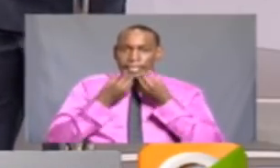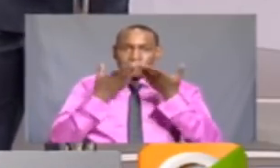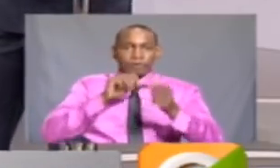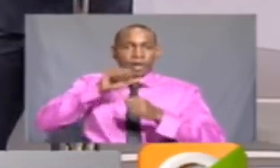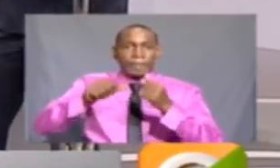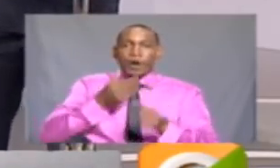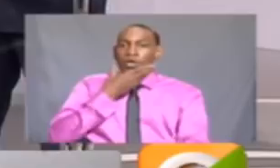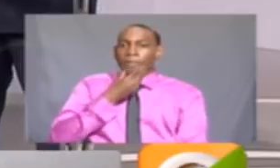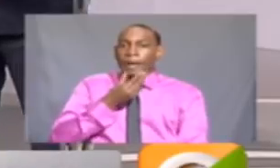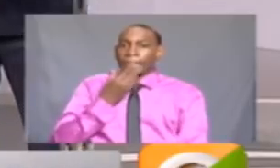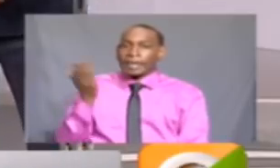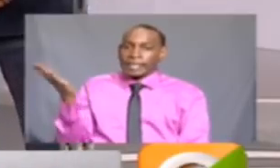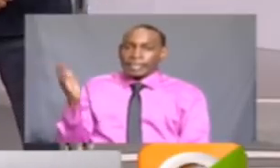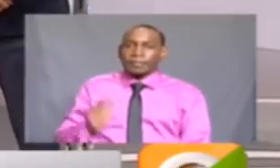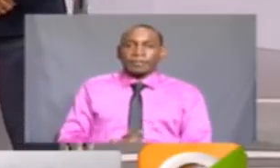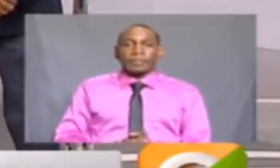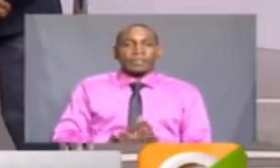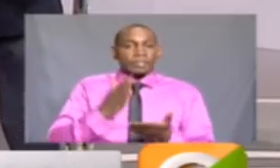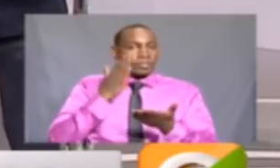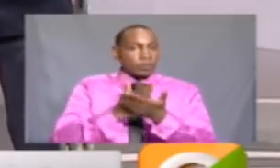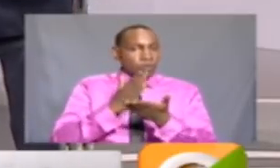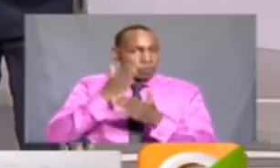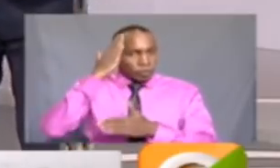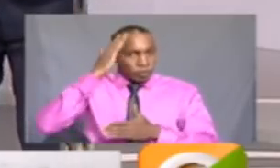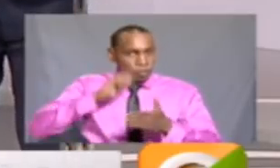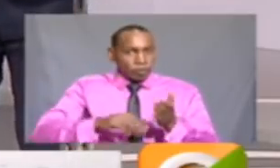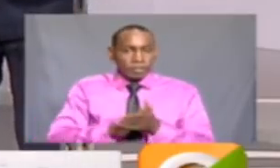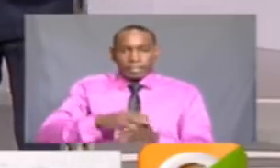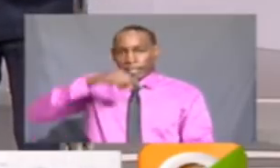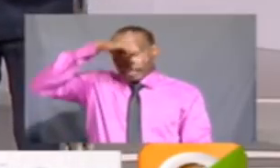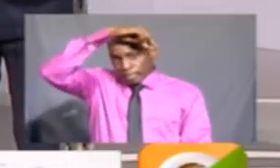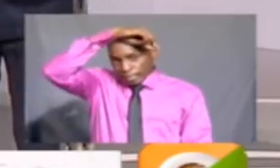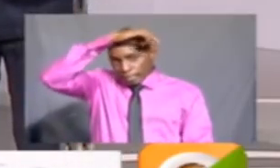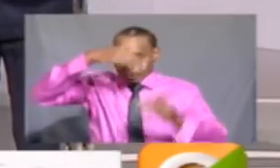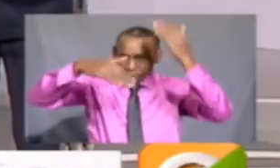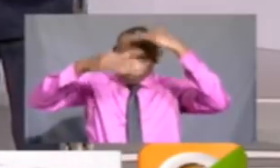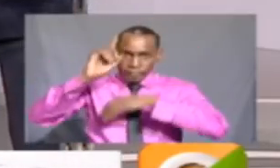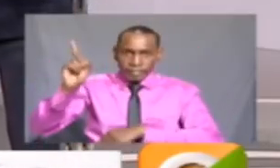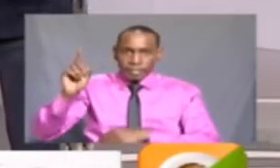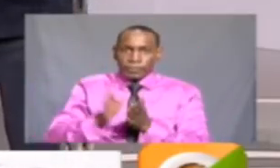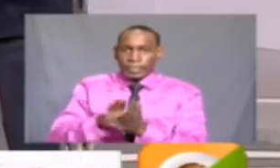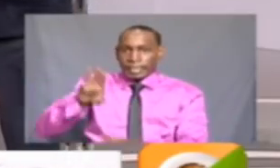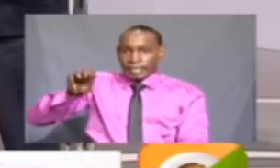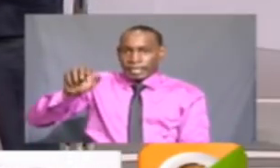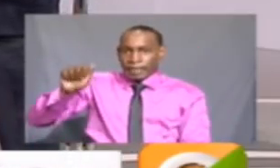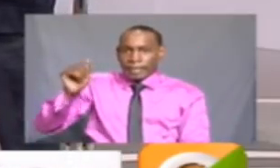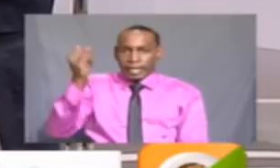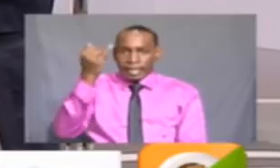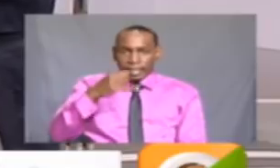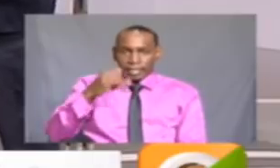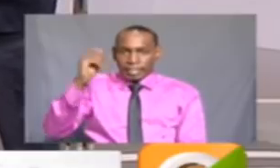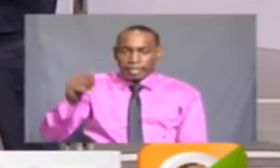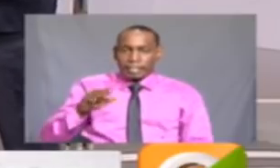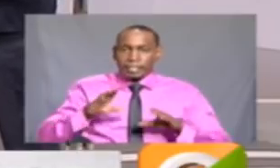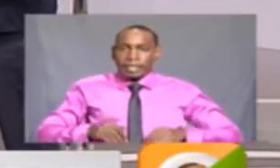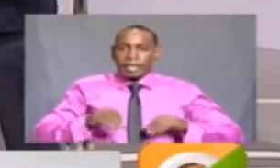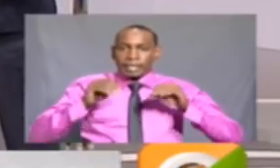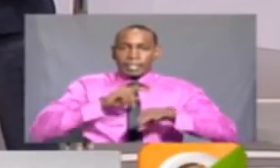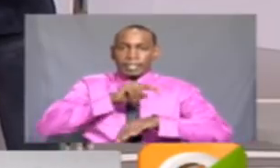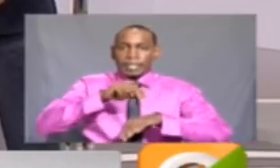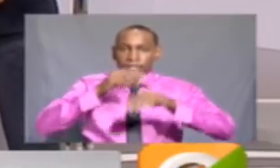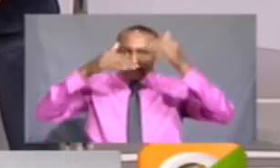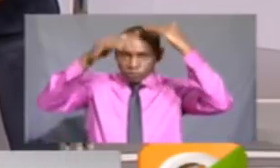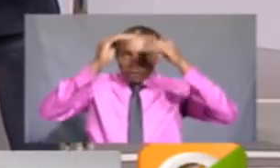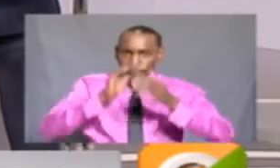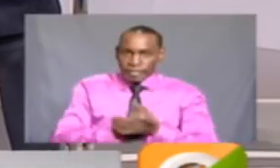him. Some interesting things that you need to know about him. He's a graduate of the University of Nairobi with a Master of Arts from the Australian National